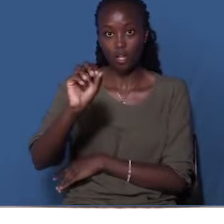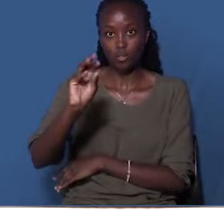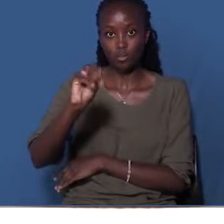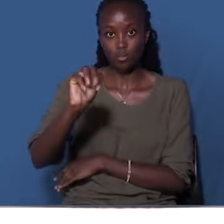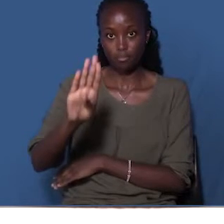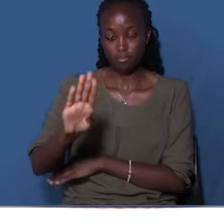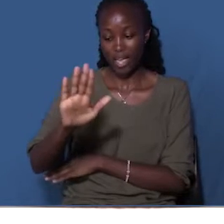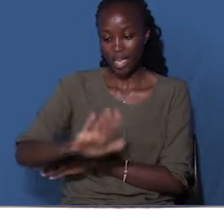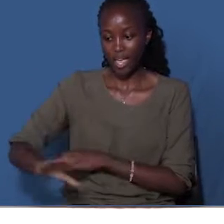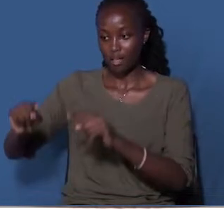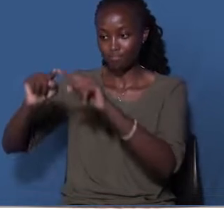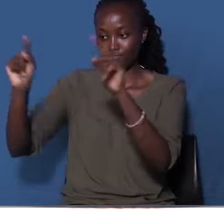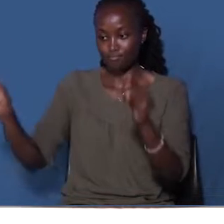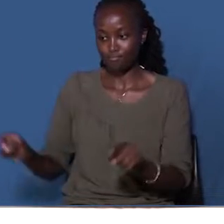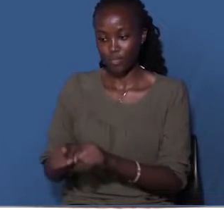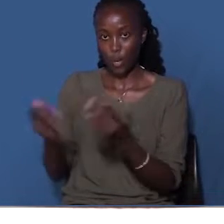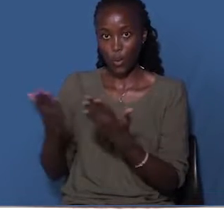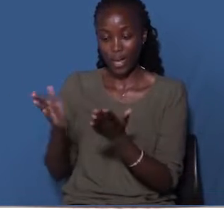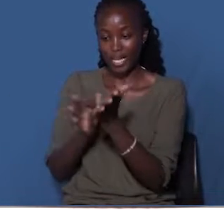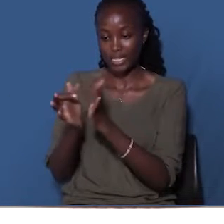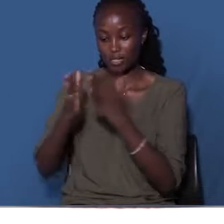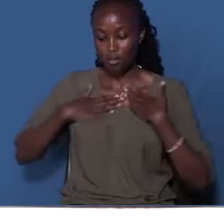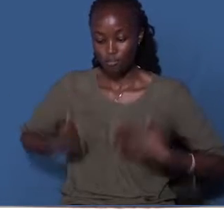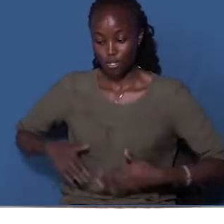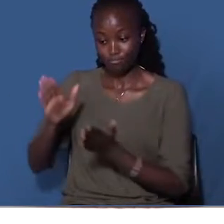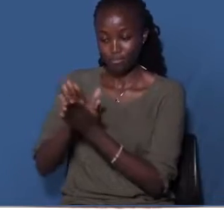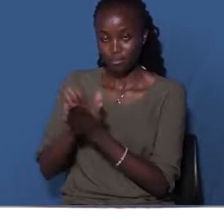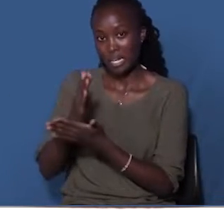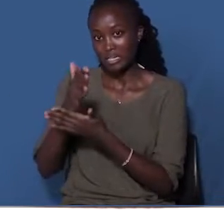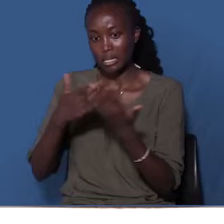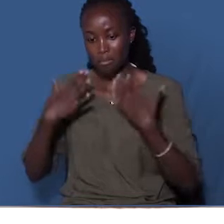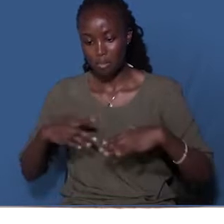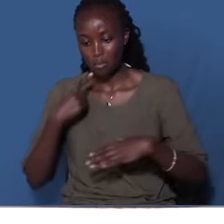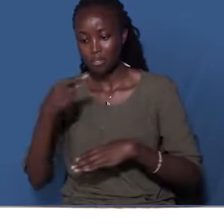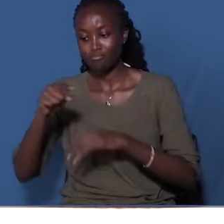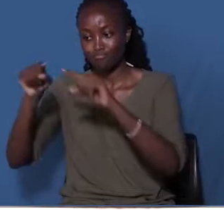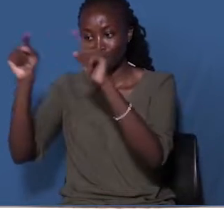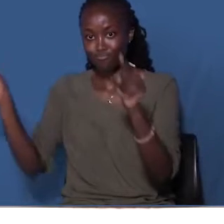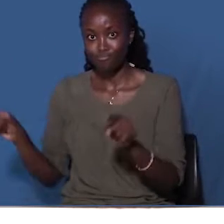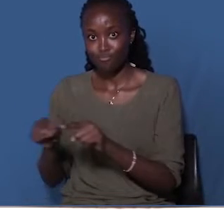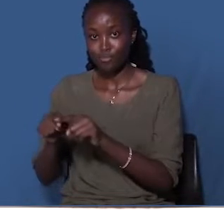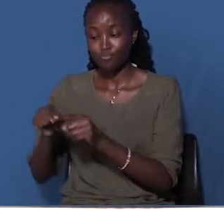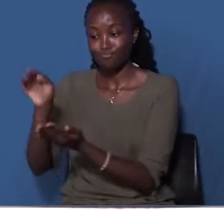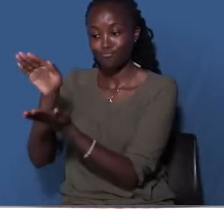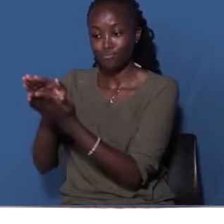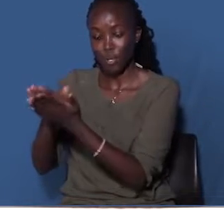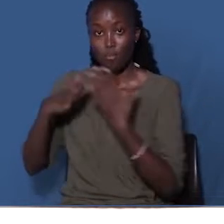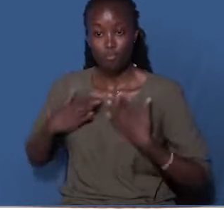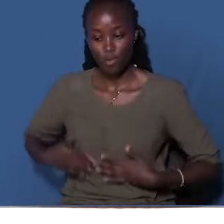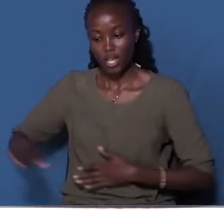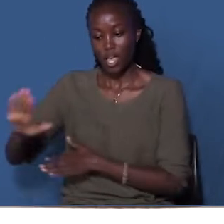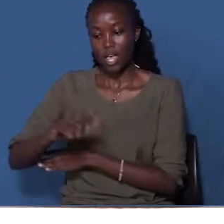was likely Joseph's. That's what some people actually argue. But other people have argued that Joseph, having